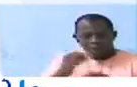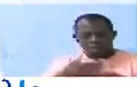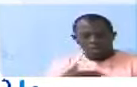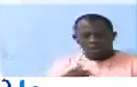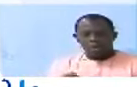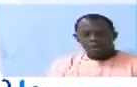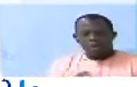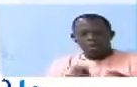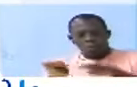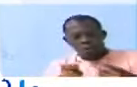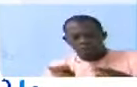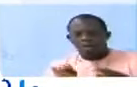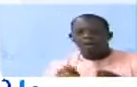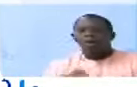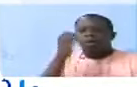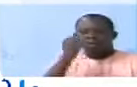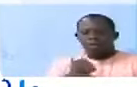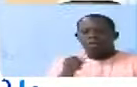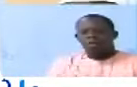seriously.